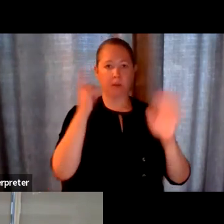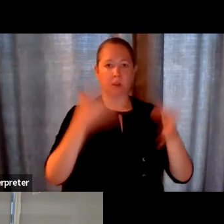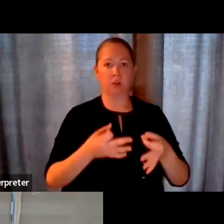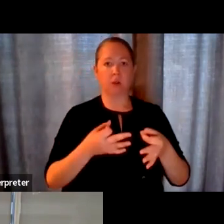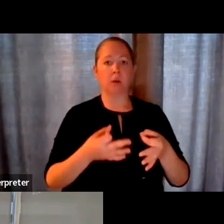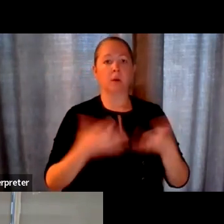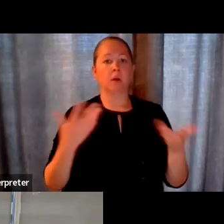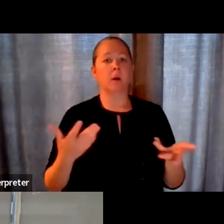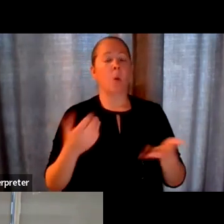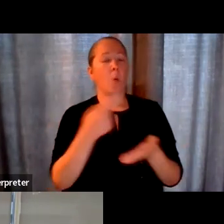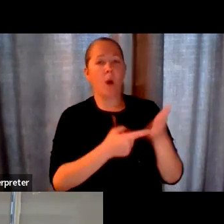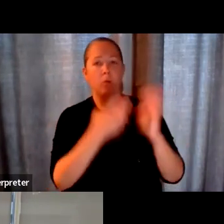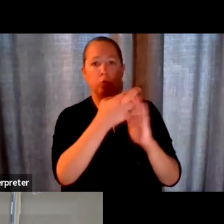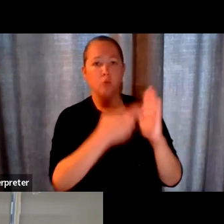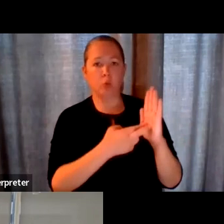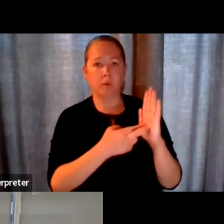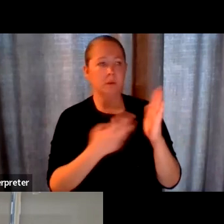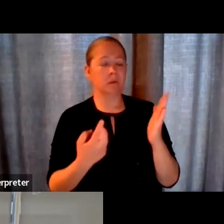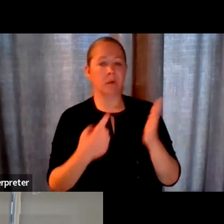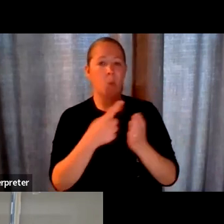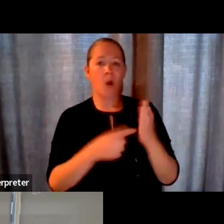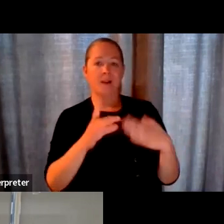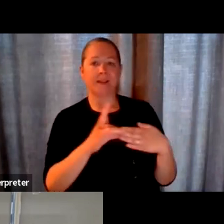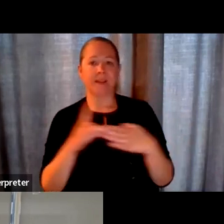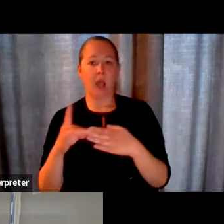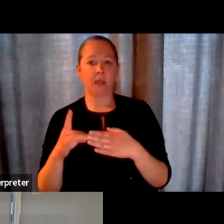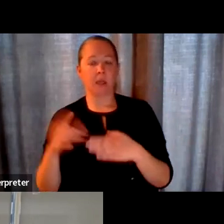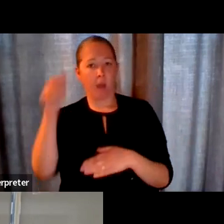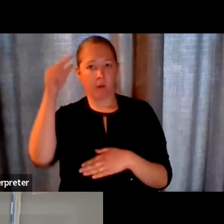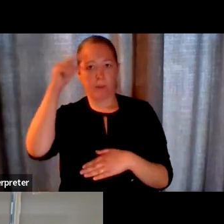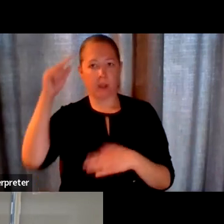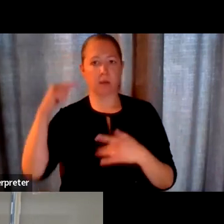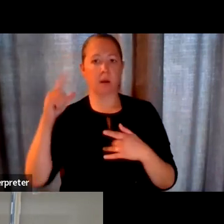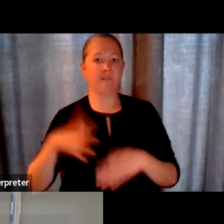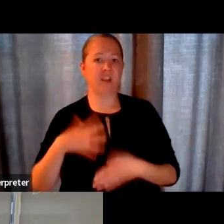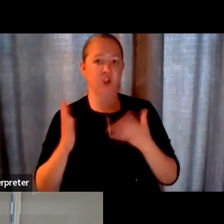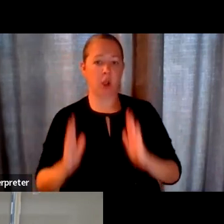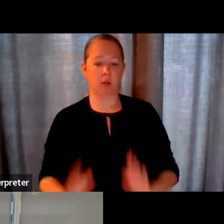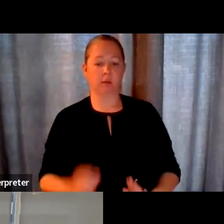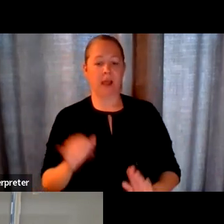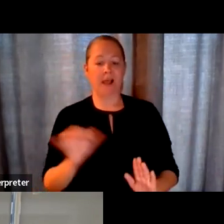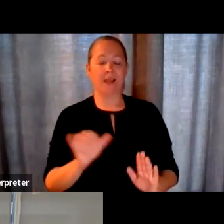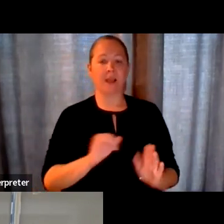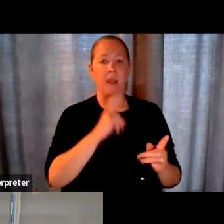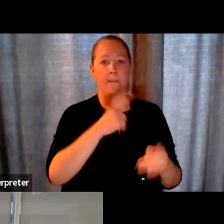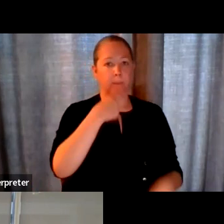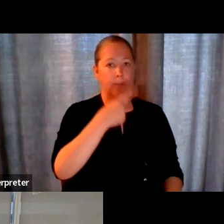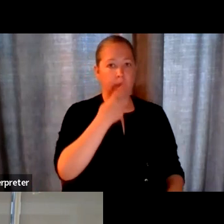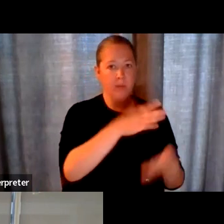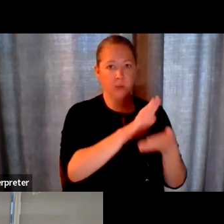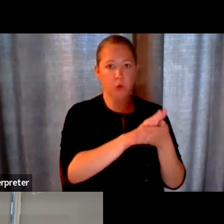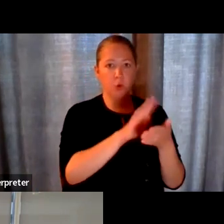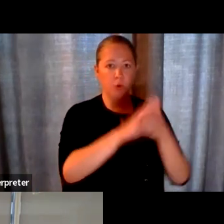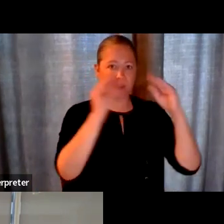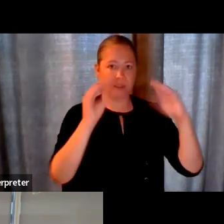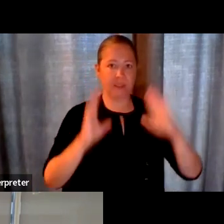were the rules and precedents that guided government officials, like a public school teacher or coach, in expressing their religious beliefs on